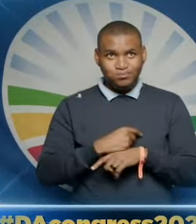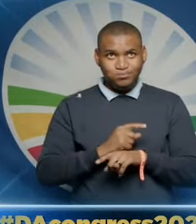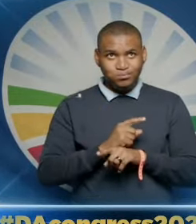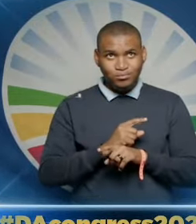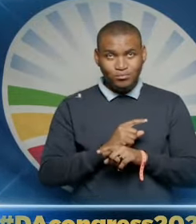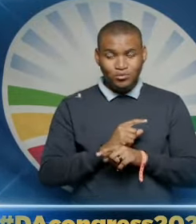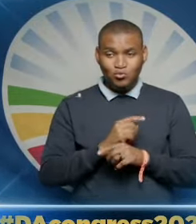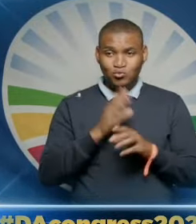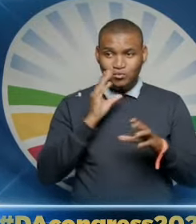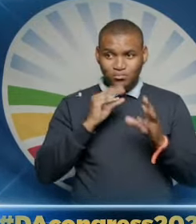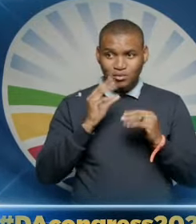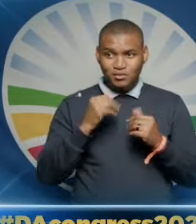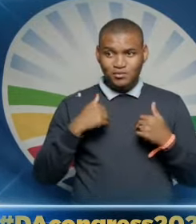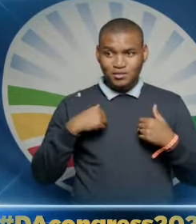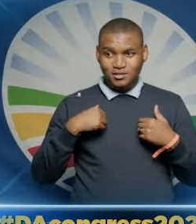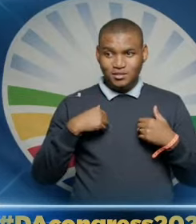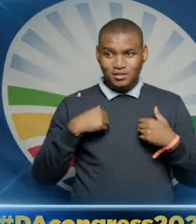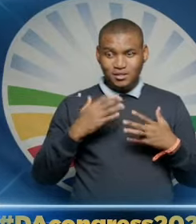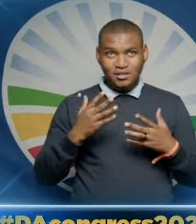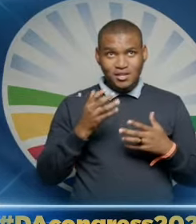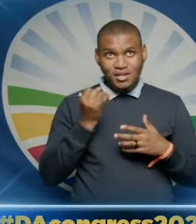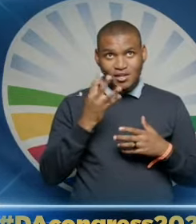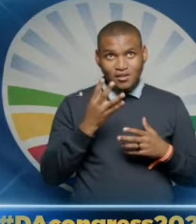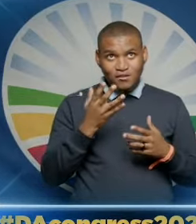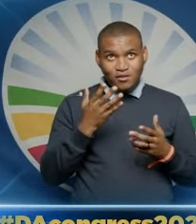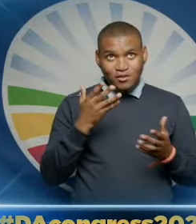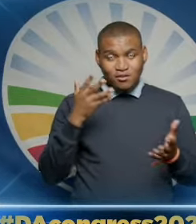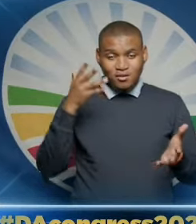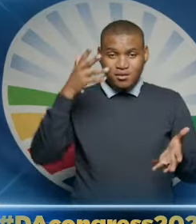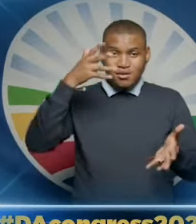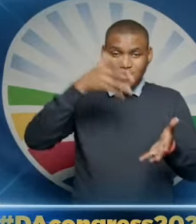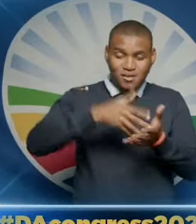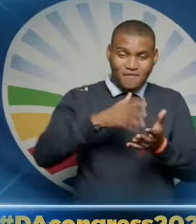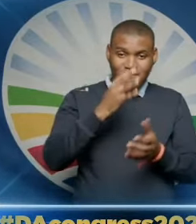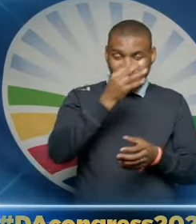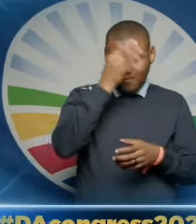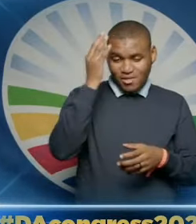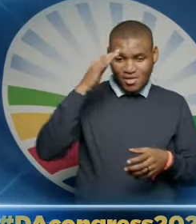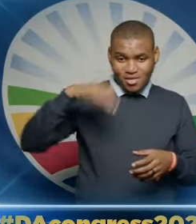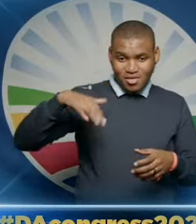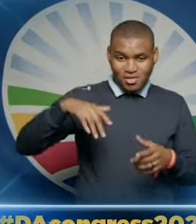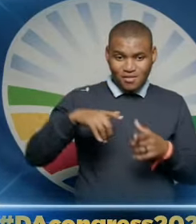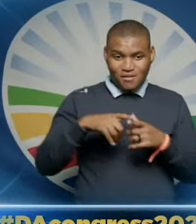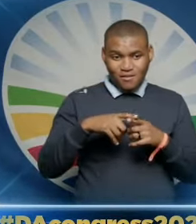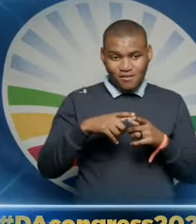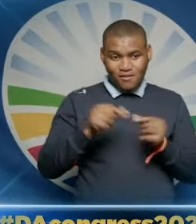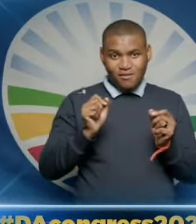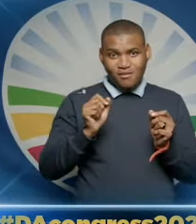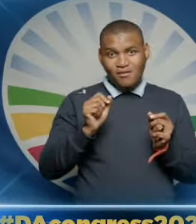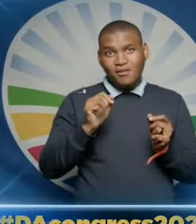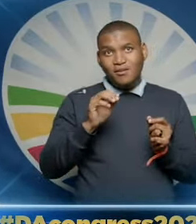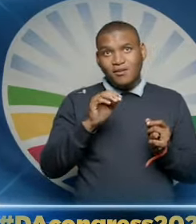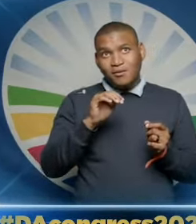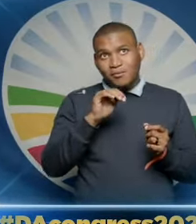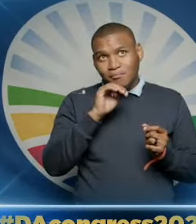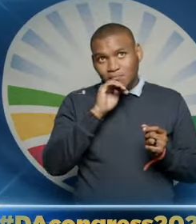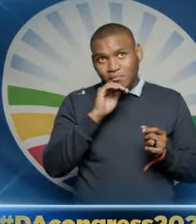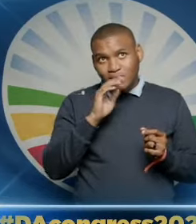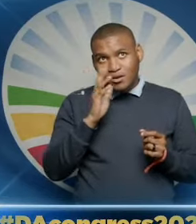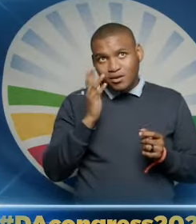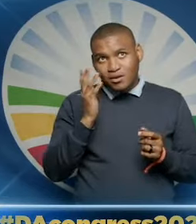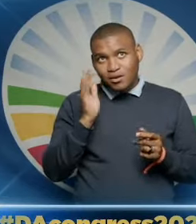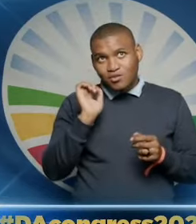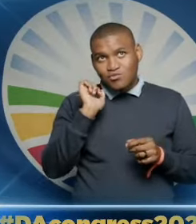speak, the moment you start. And if you do get to 5 minutes and you haven't completed, there'll be a very loud gong and your mic will be